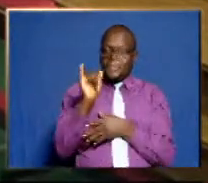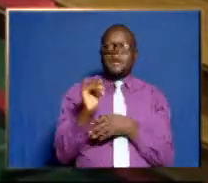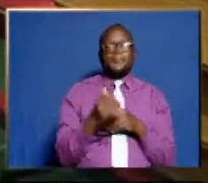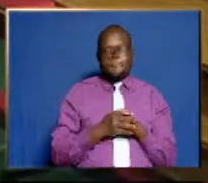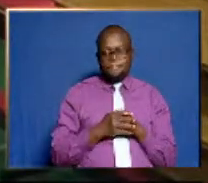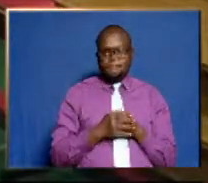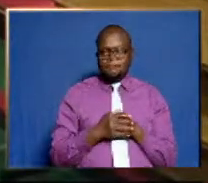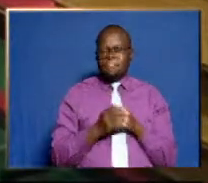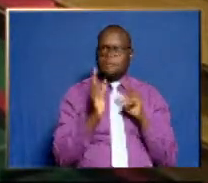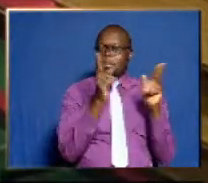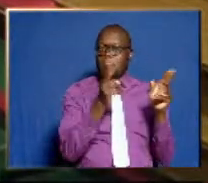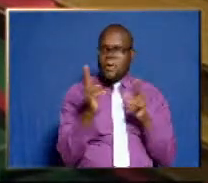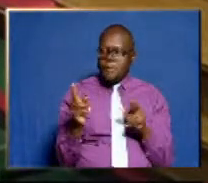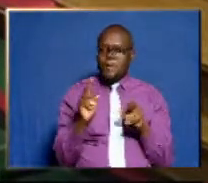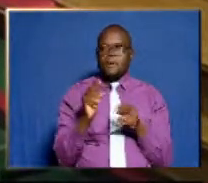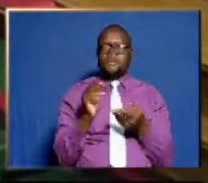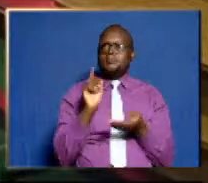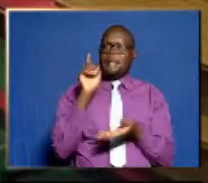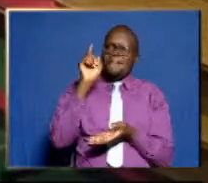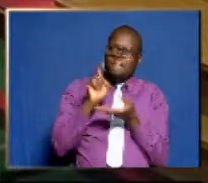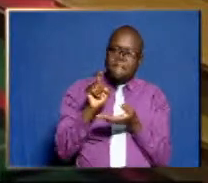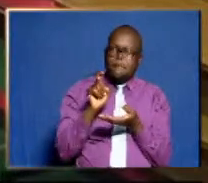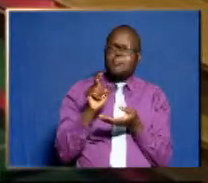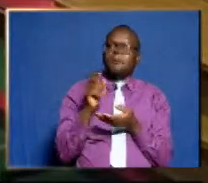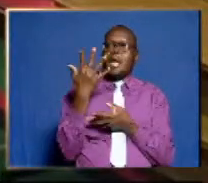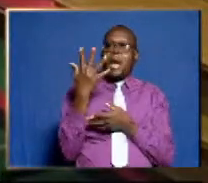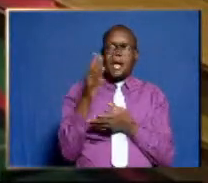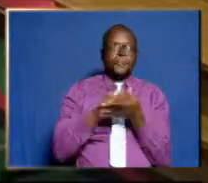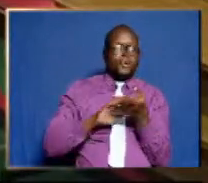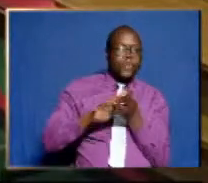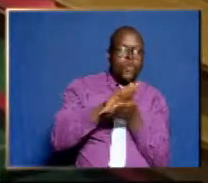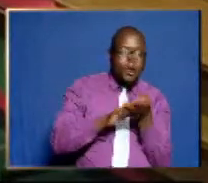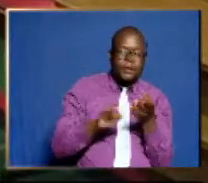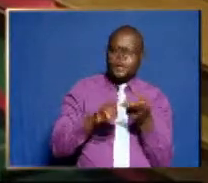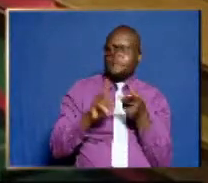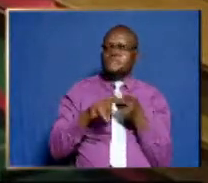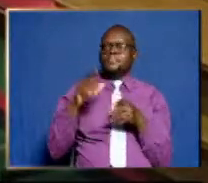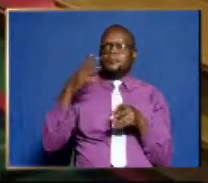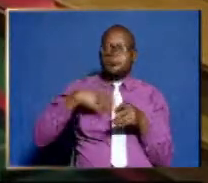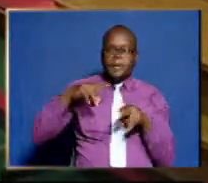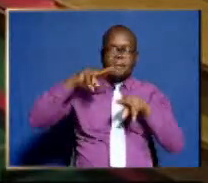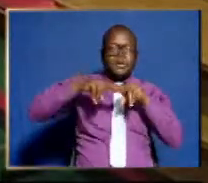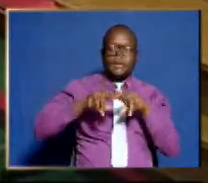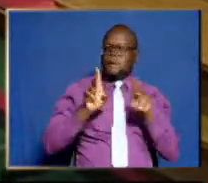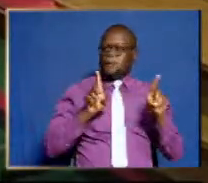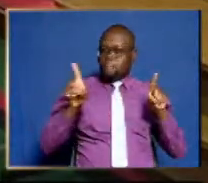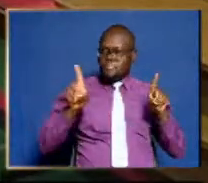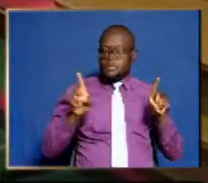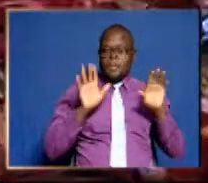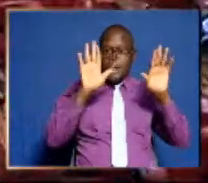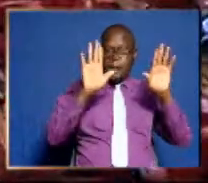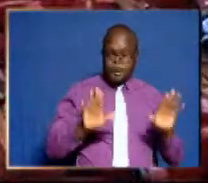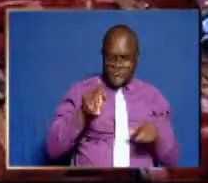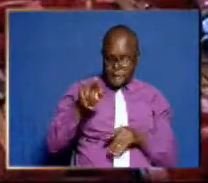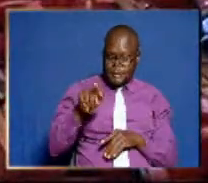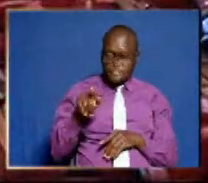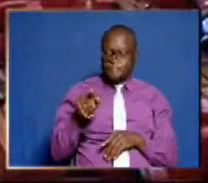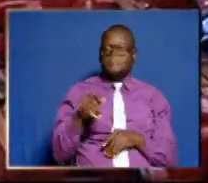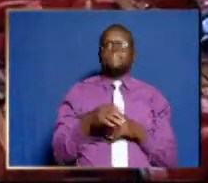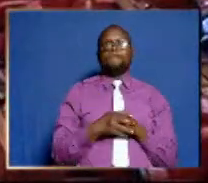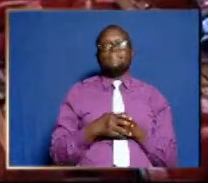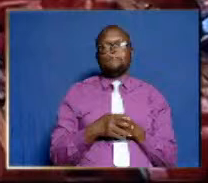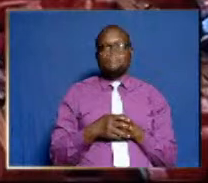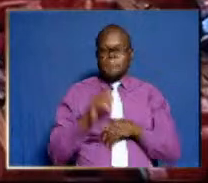The regular sanitizing of hands, washing of hands, social distancing, which is very, very important in these